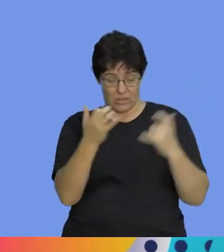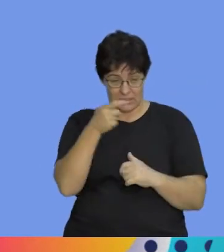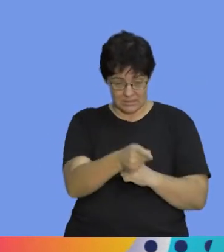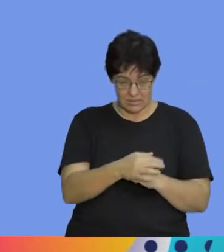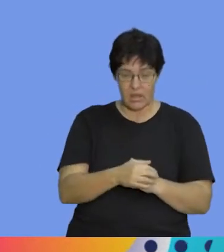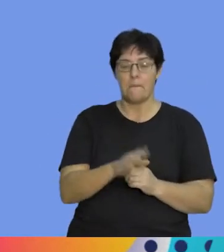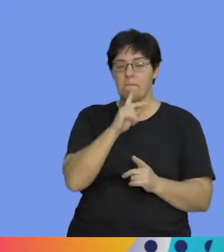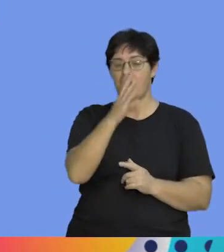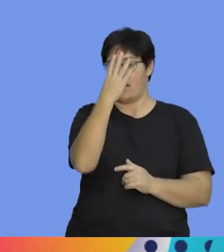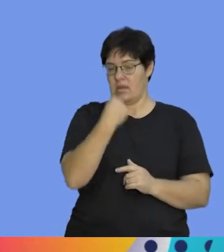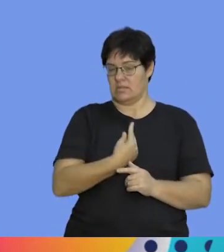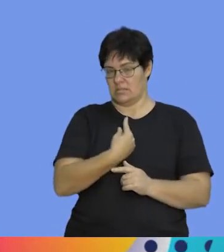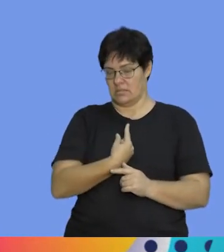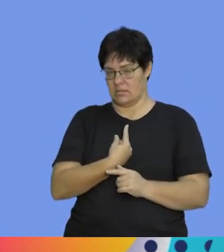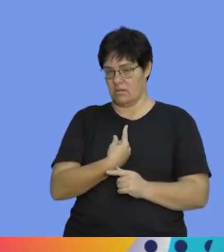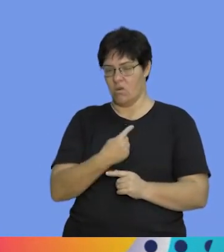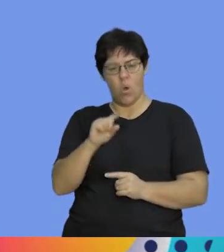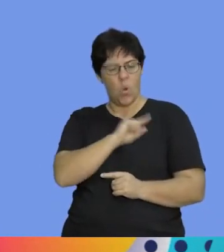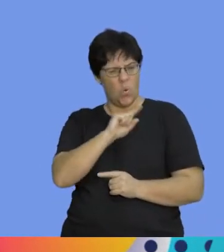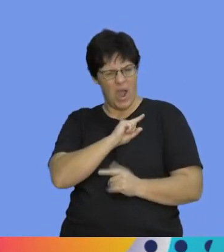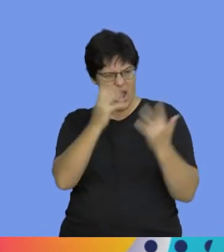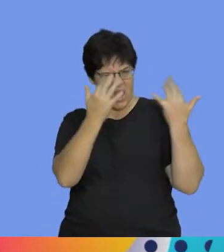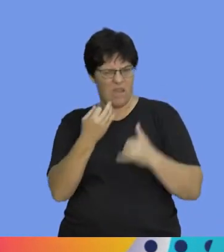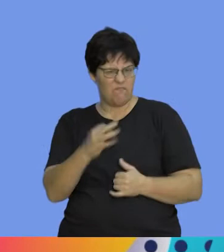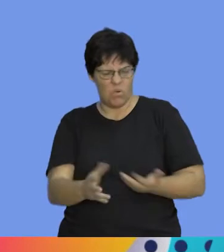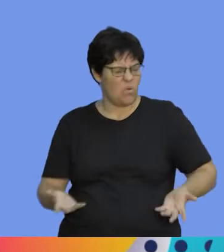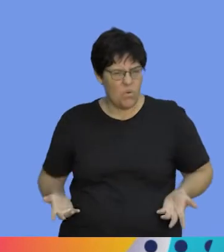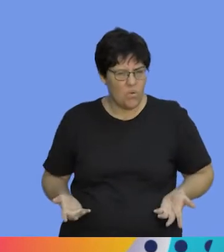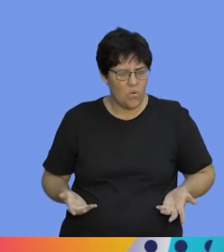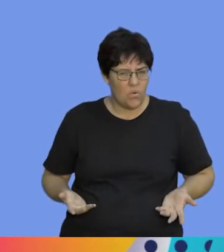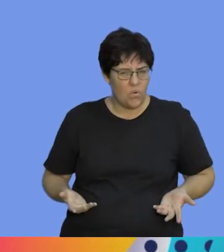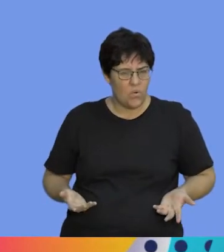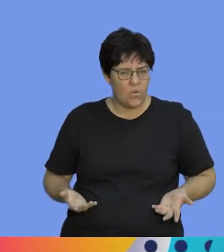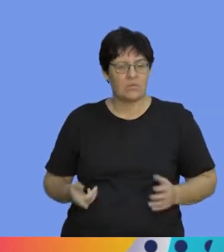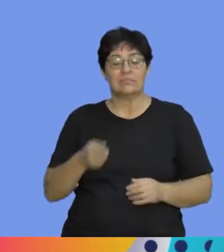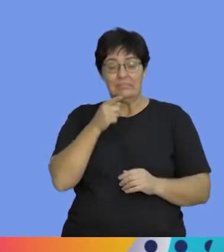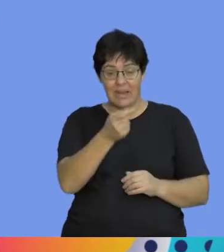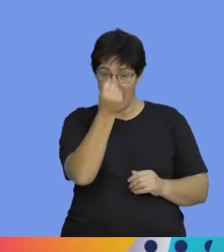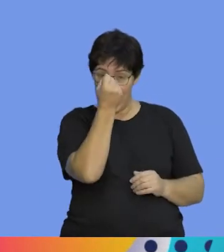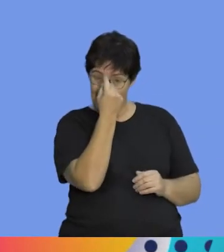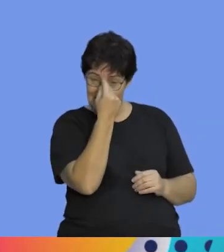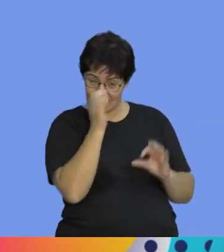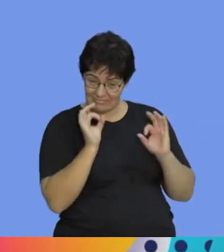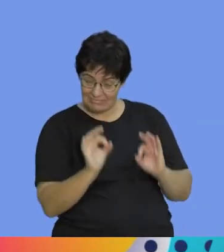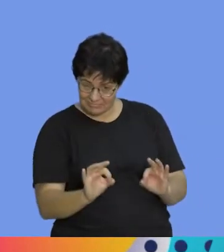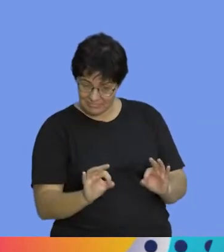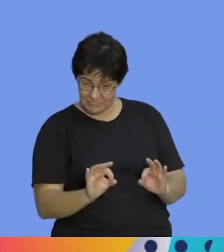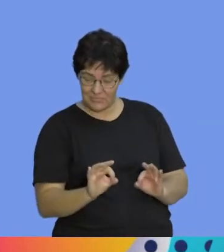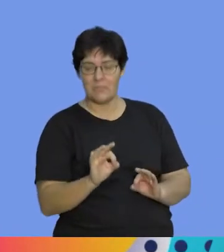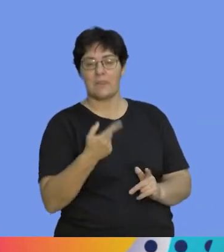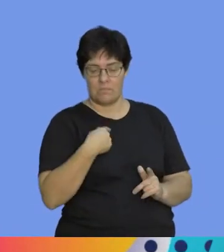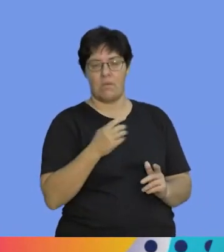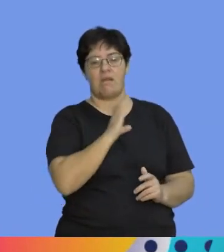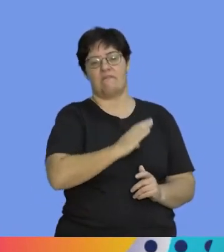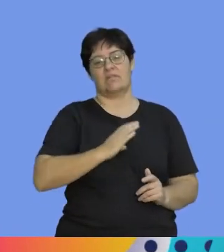calculation, we need to ask ourselves, why do we do the calculations that we do in stoichiometry? So that understanding is something that we need to